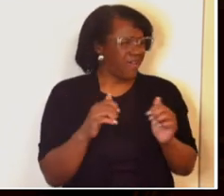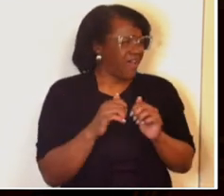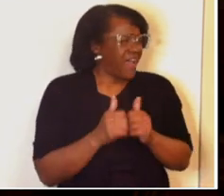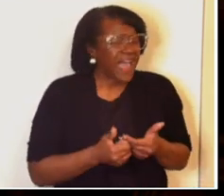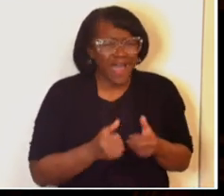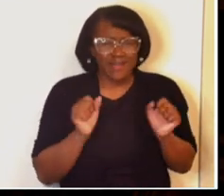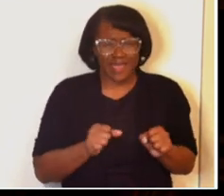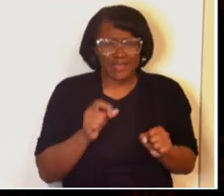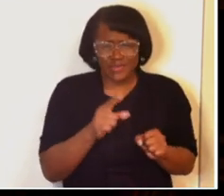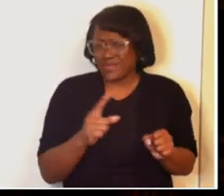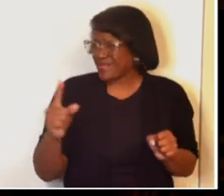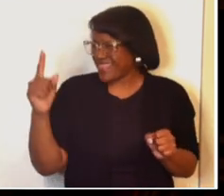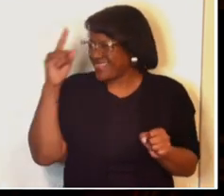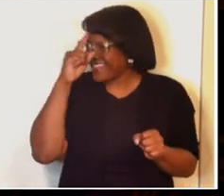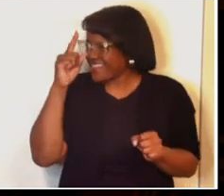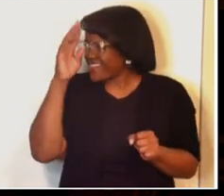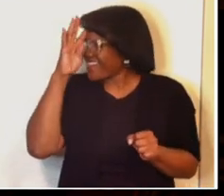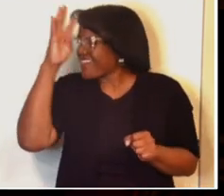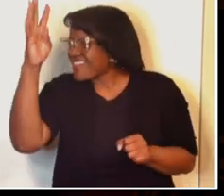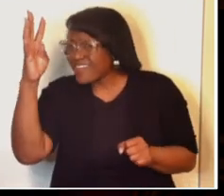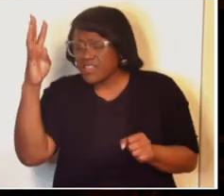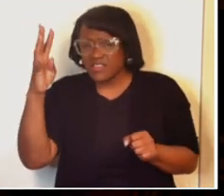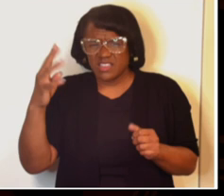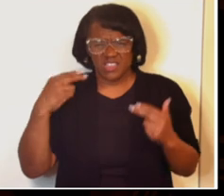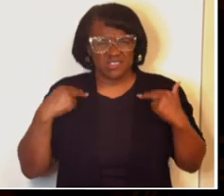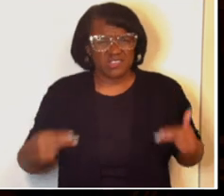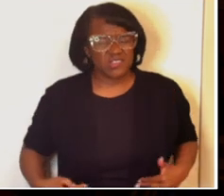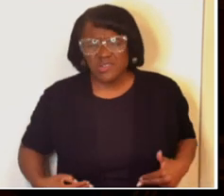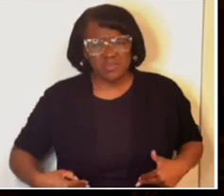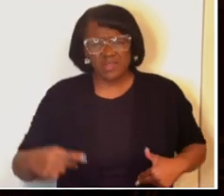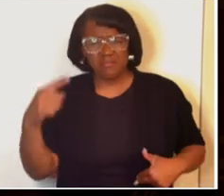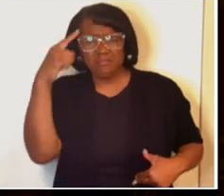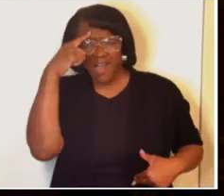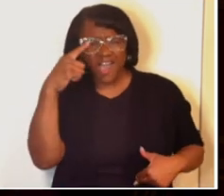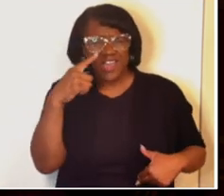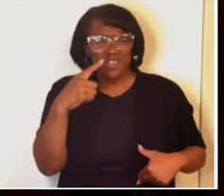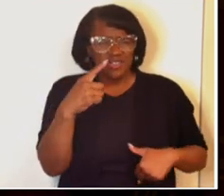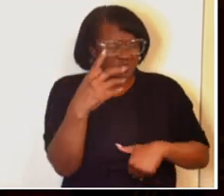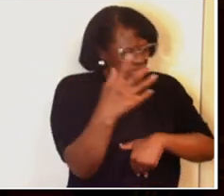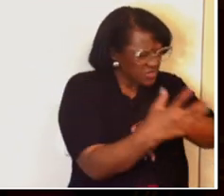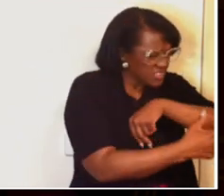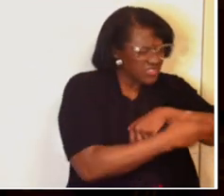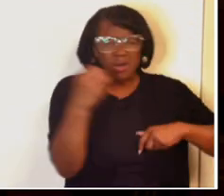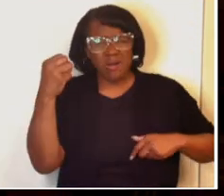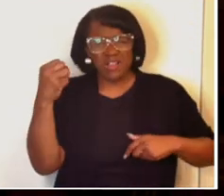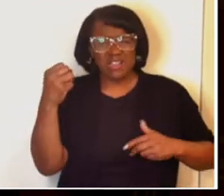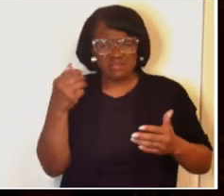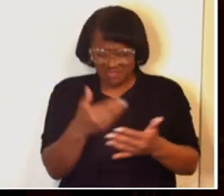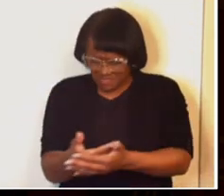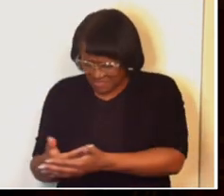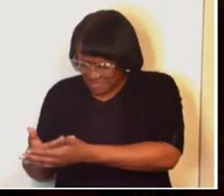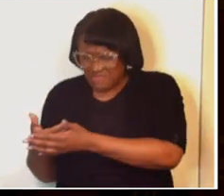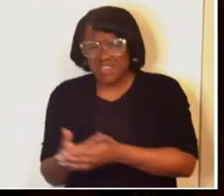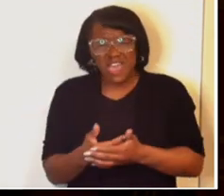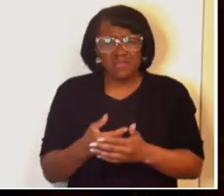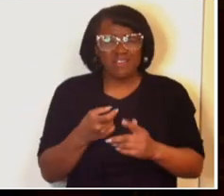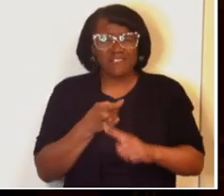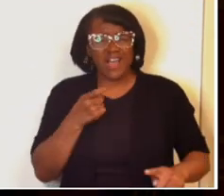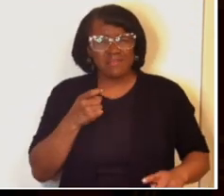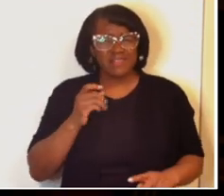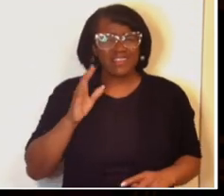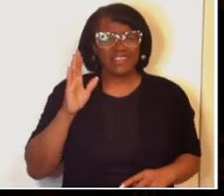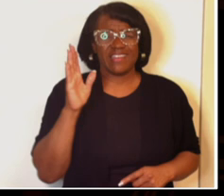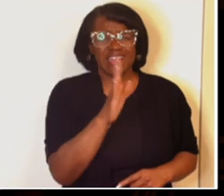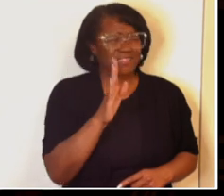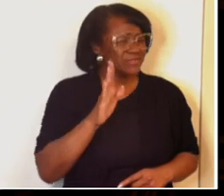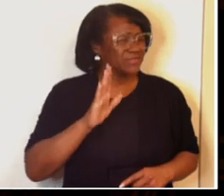human mind to rip a stolen brown body from his, her, family's arms